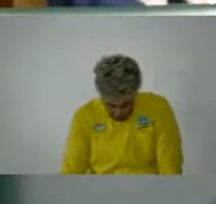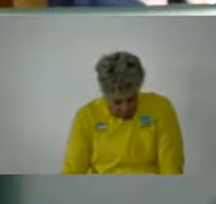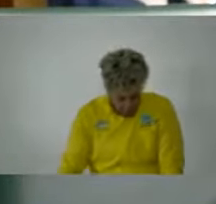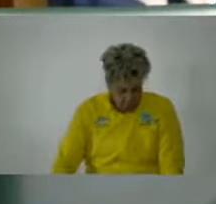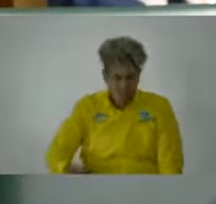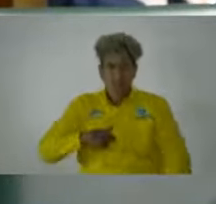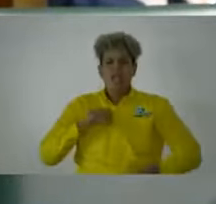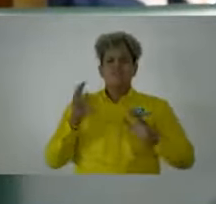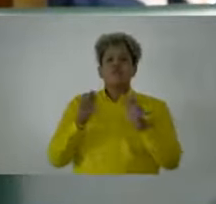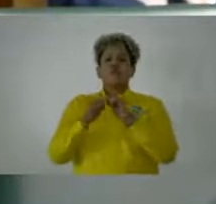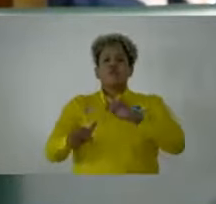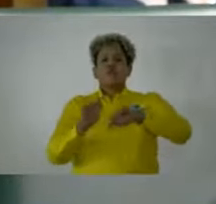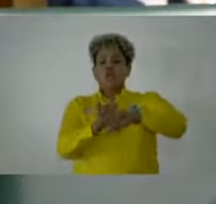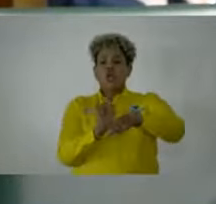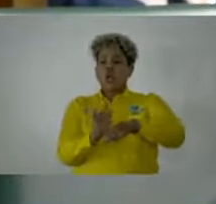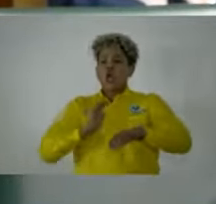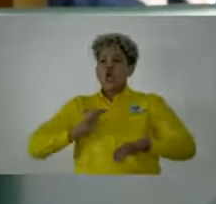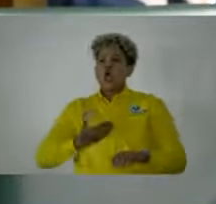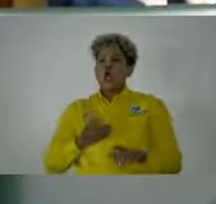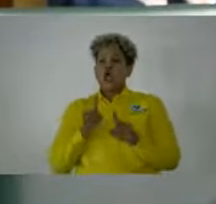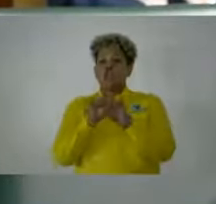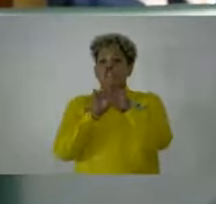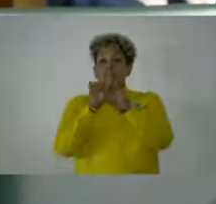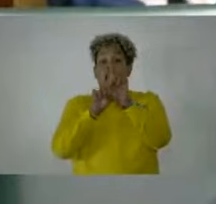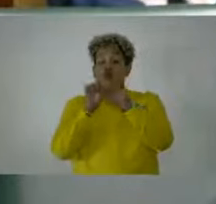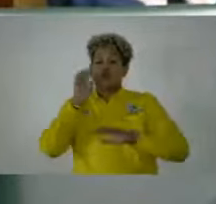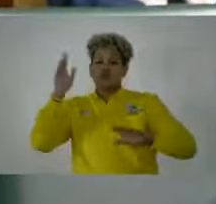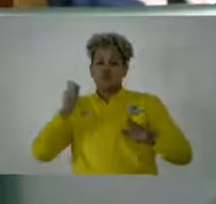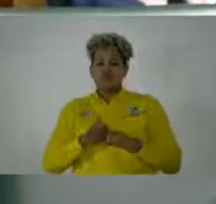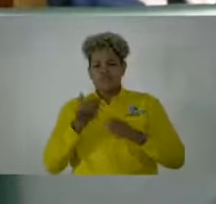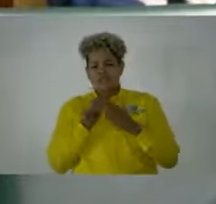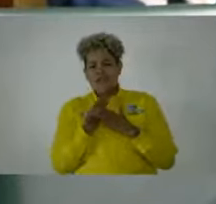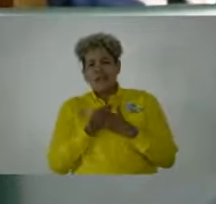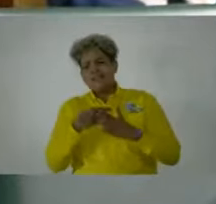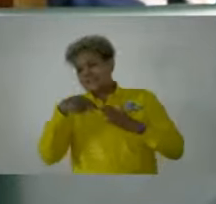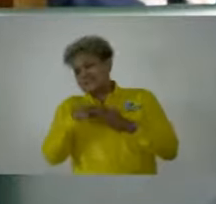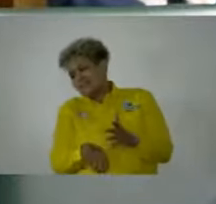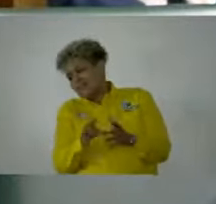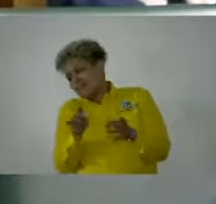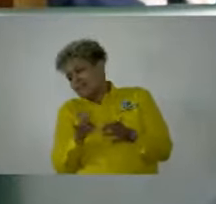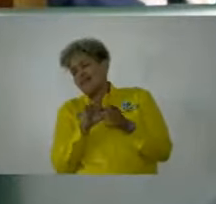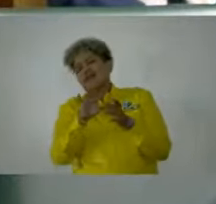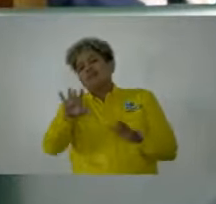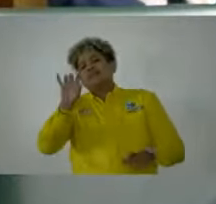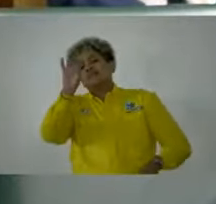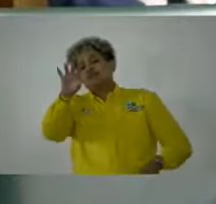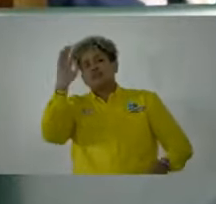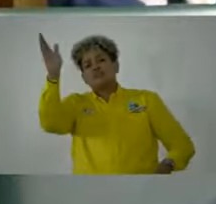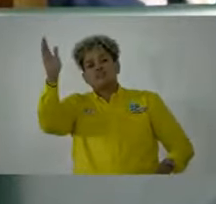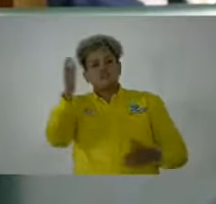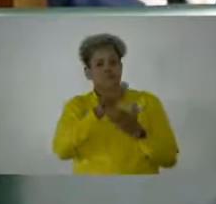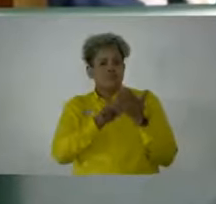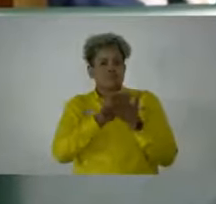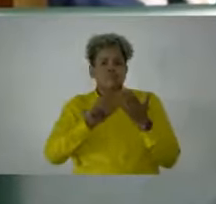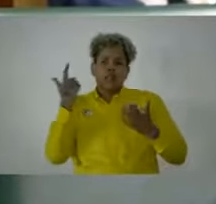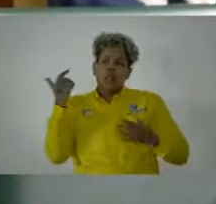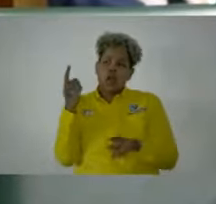I spoke to this earlier, and our shadow spokesman of finance dealt with it extensively in his budget presentation last